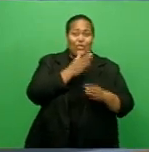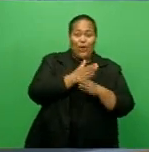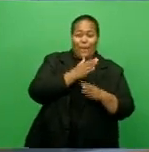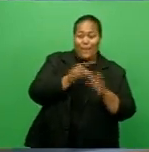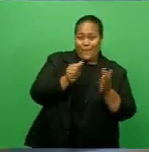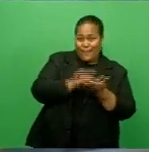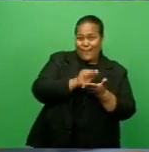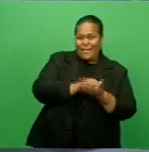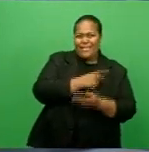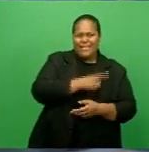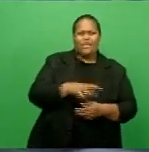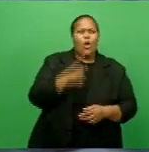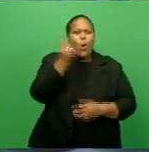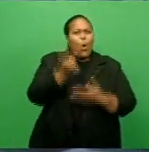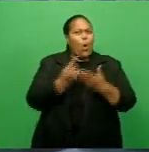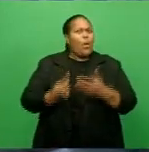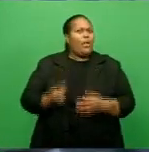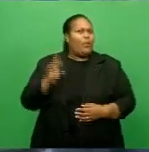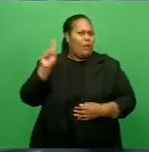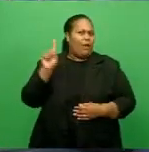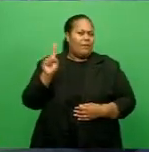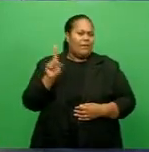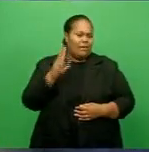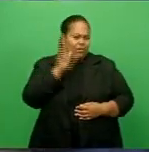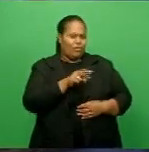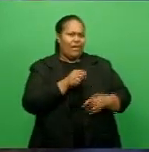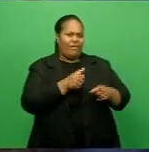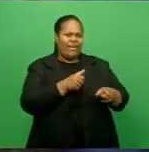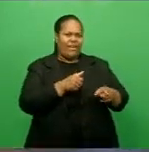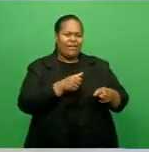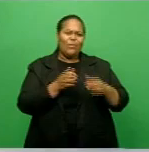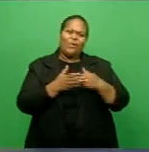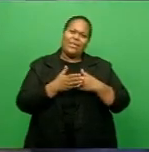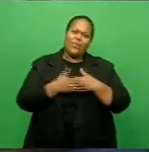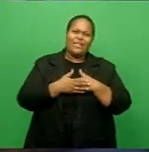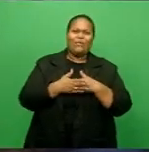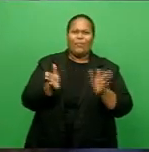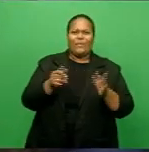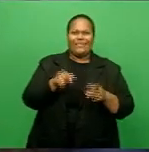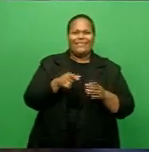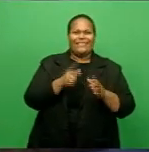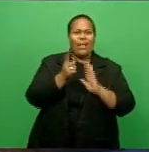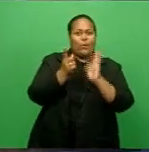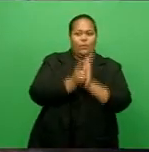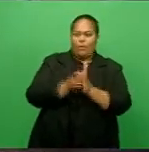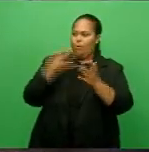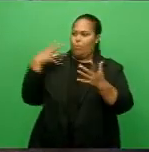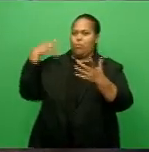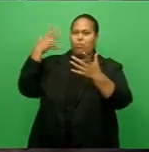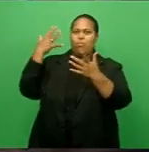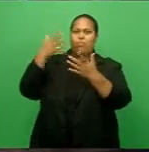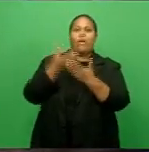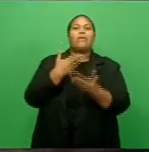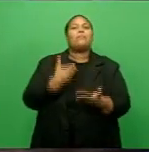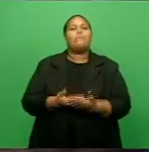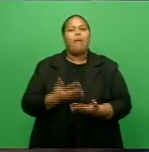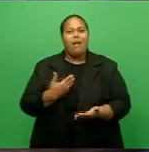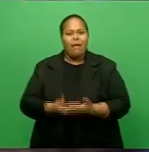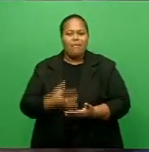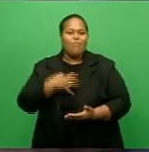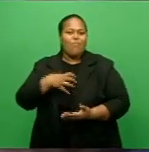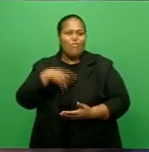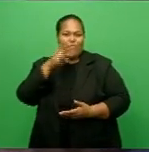looking after the canteen when it first started with the selected opening hours. Over the years, the demand picked up, and that's